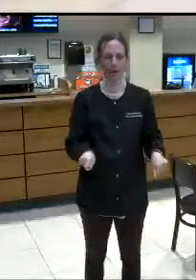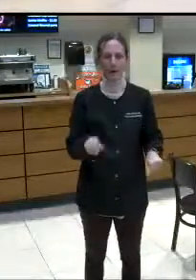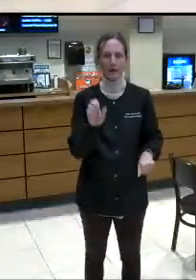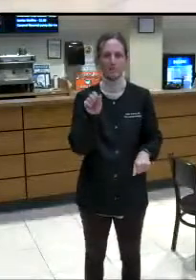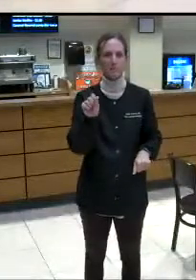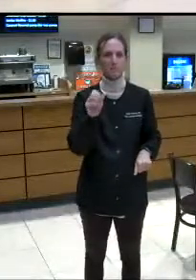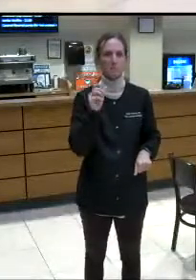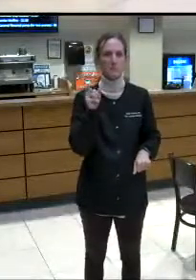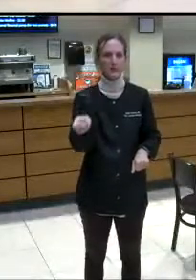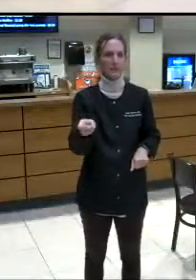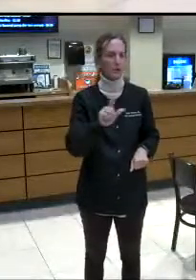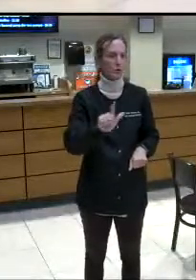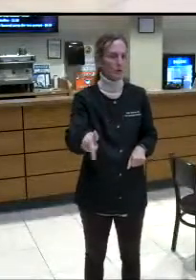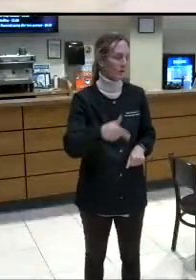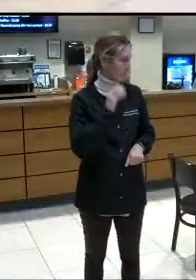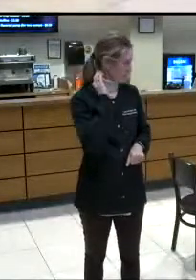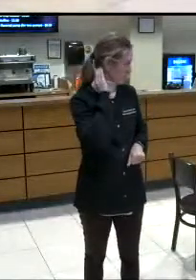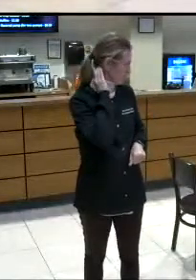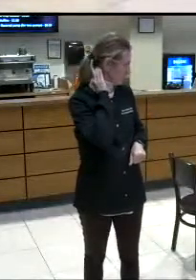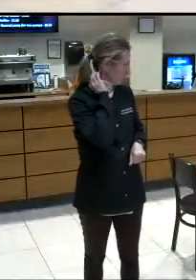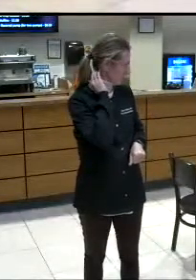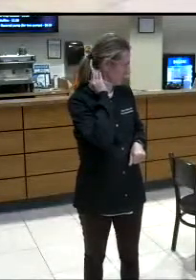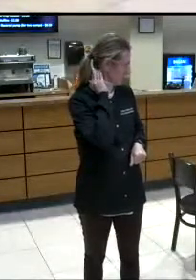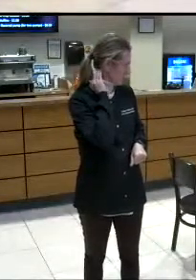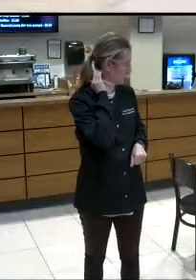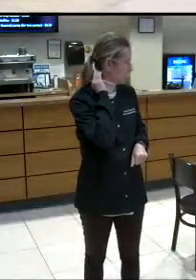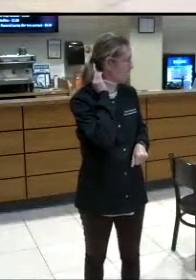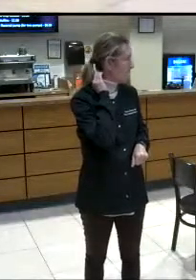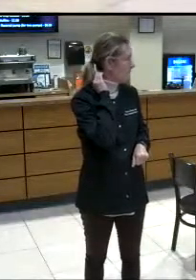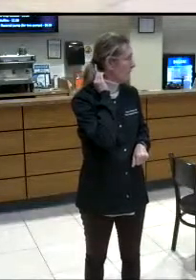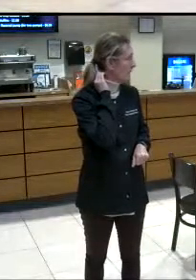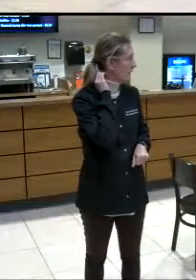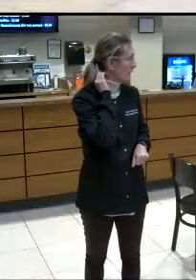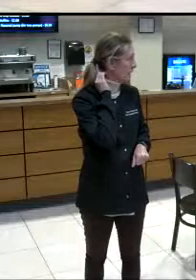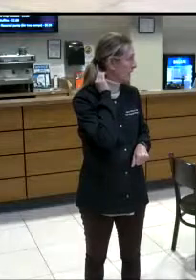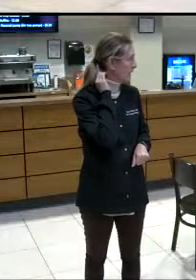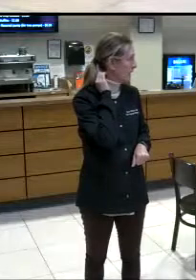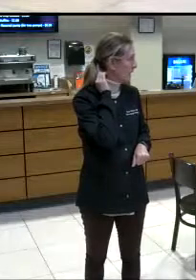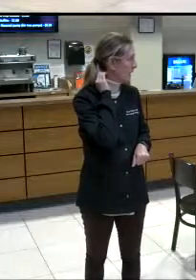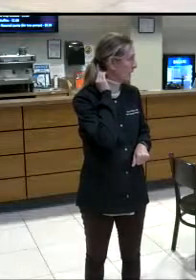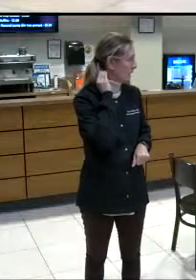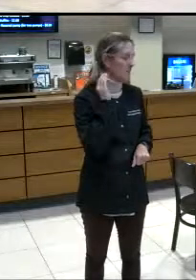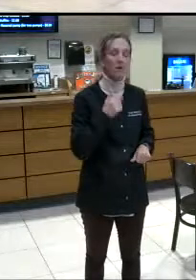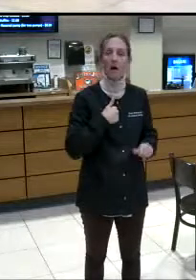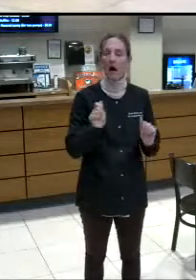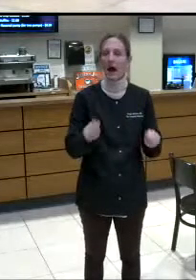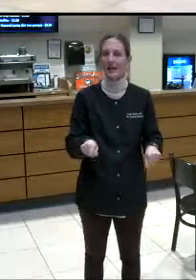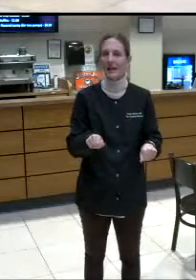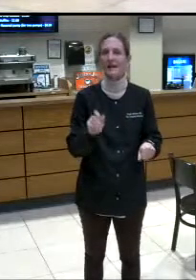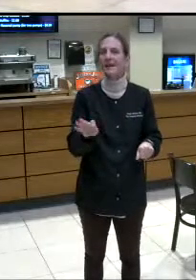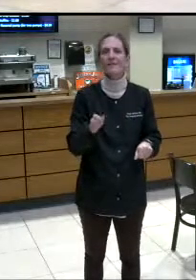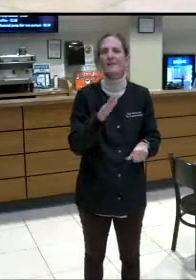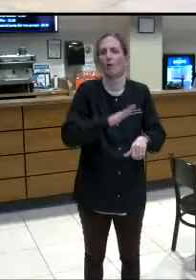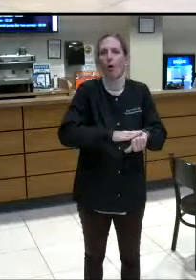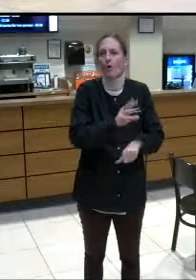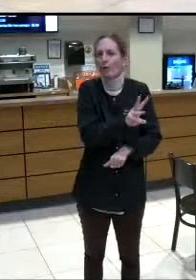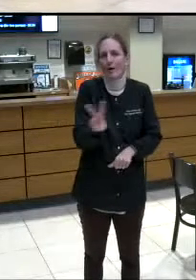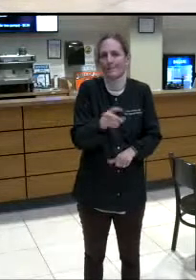If it's coming off the DOE website, I just hadn't been out there in a while. I can go up there and take a look. And some of that is